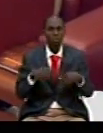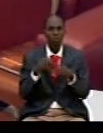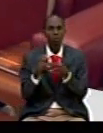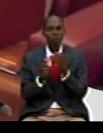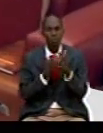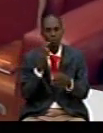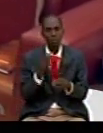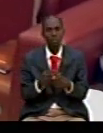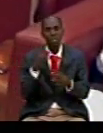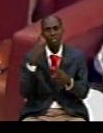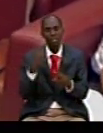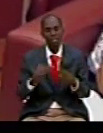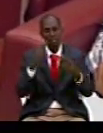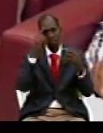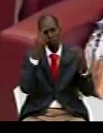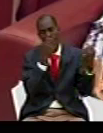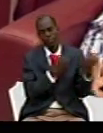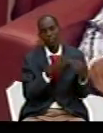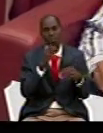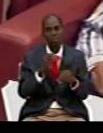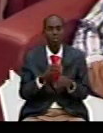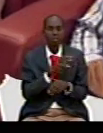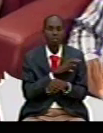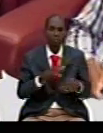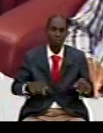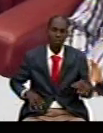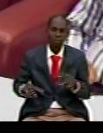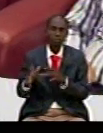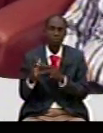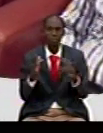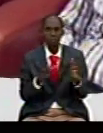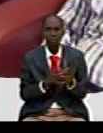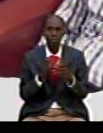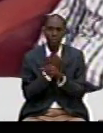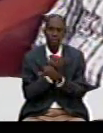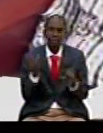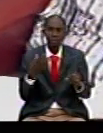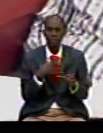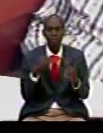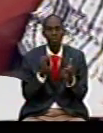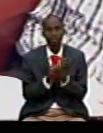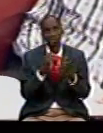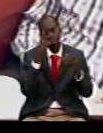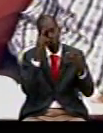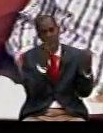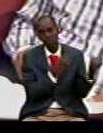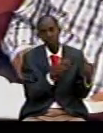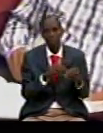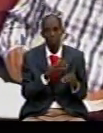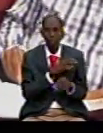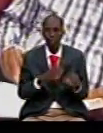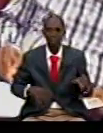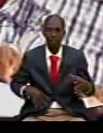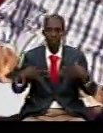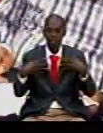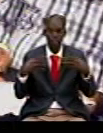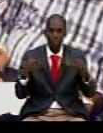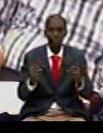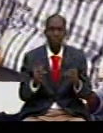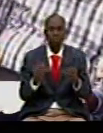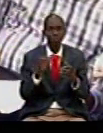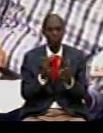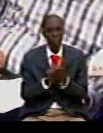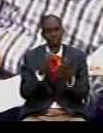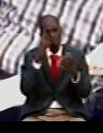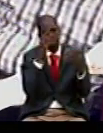faith in Christ saves, and that faith in Christ heals. That faith